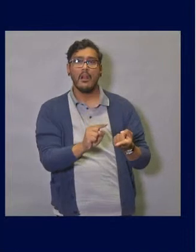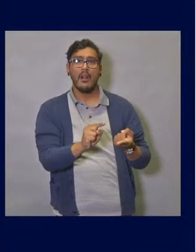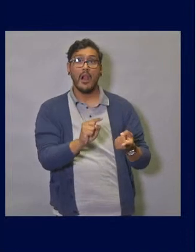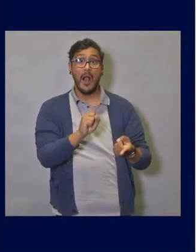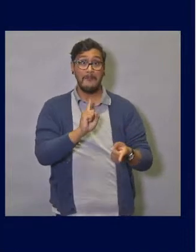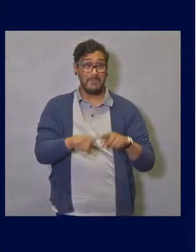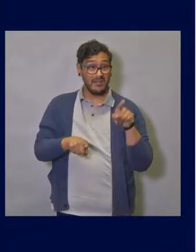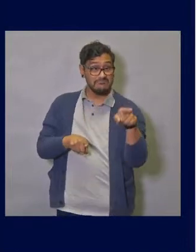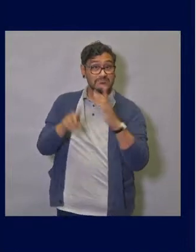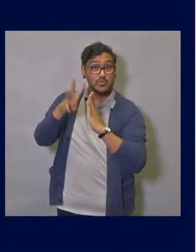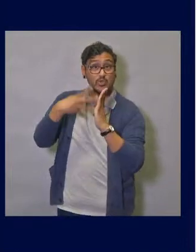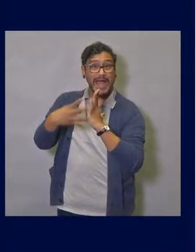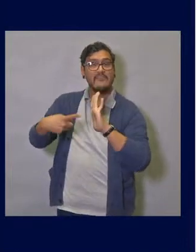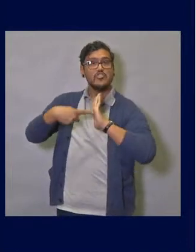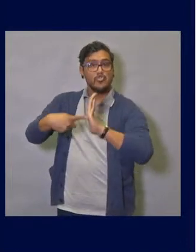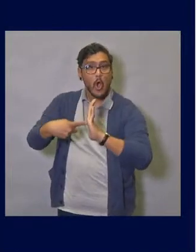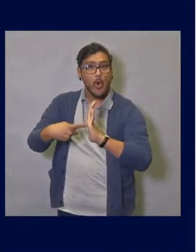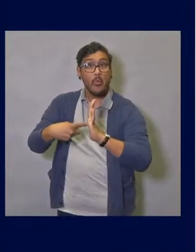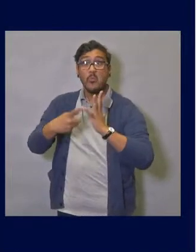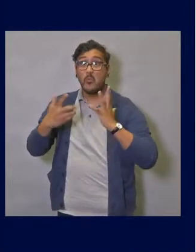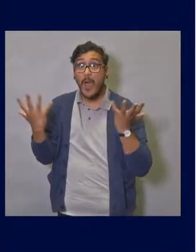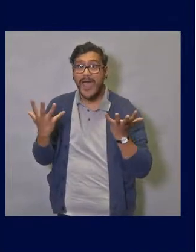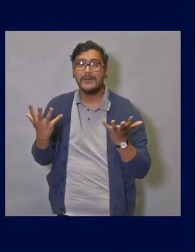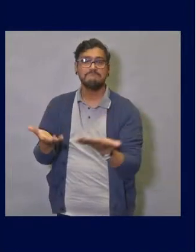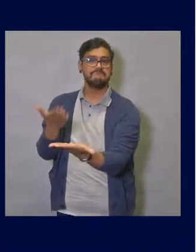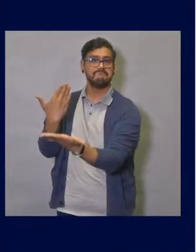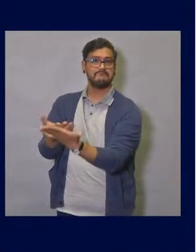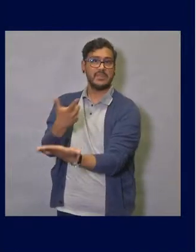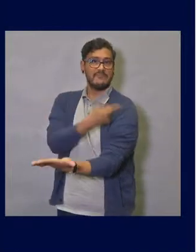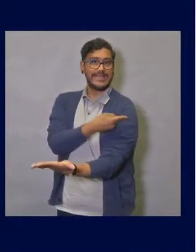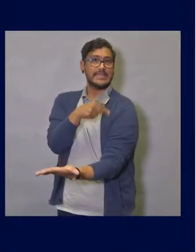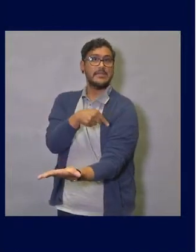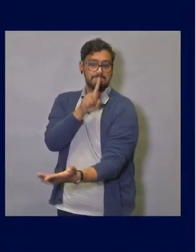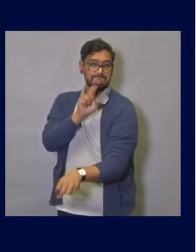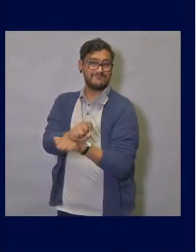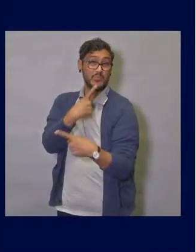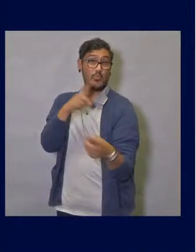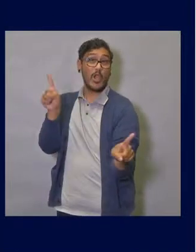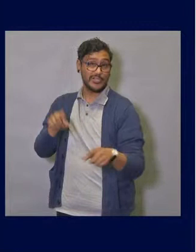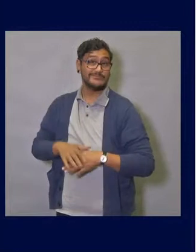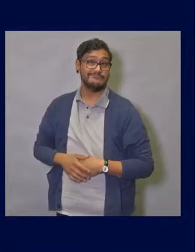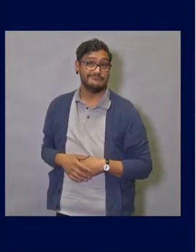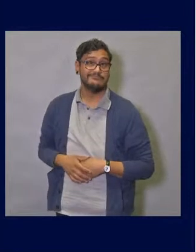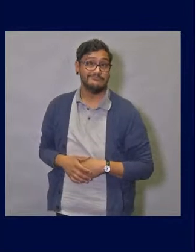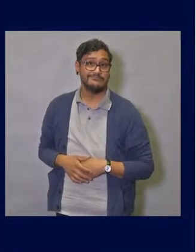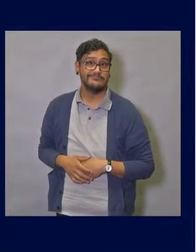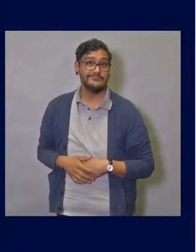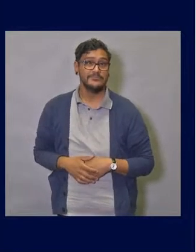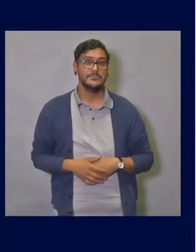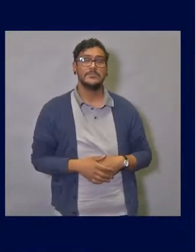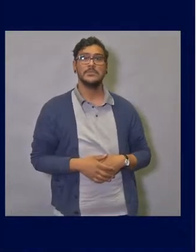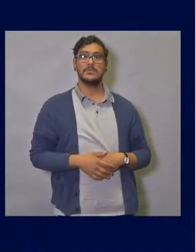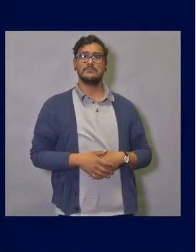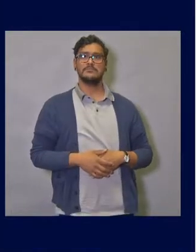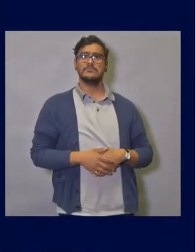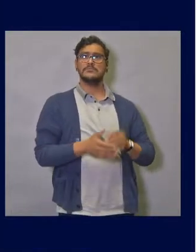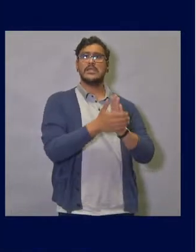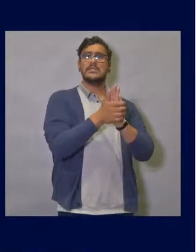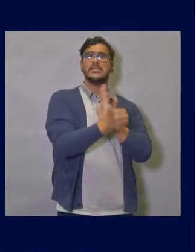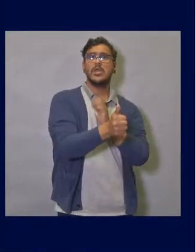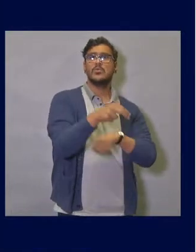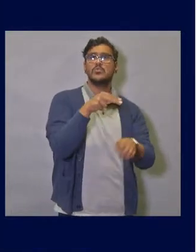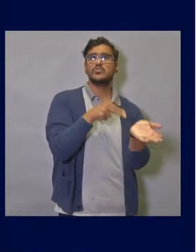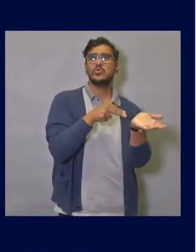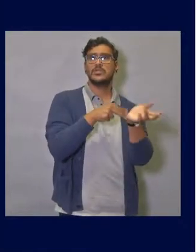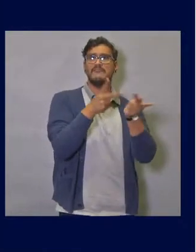of the vaccine to decrease our cases. Next slide. Among workers in skilled nursing facilities,